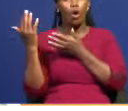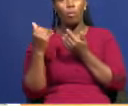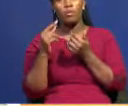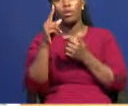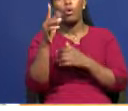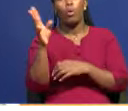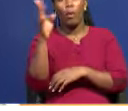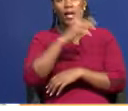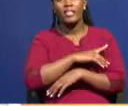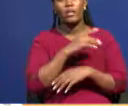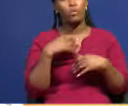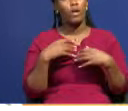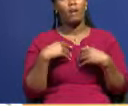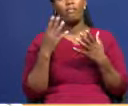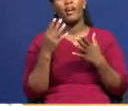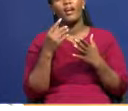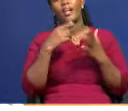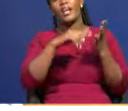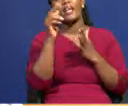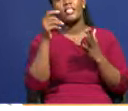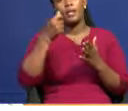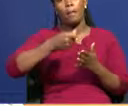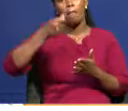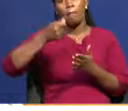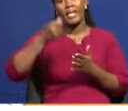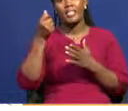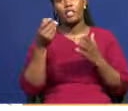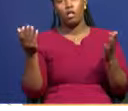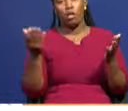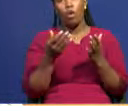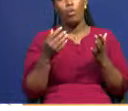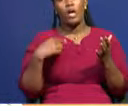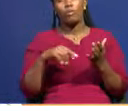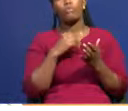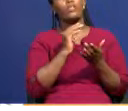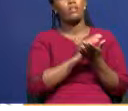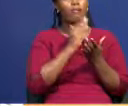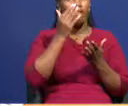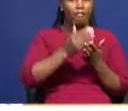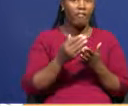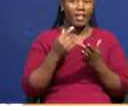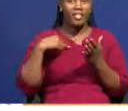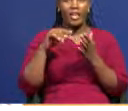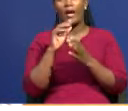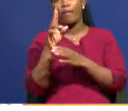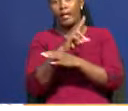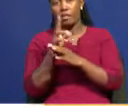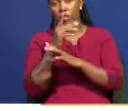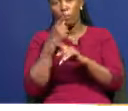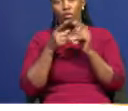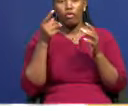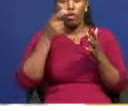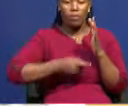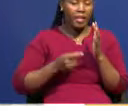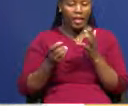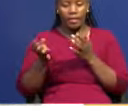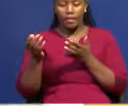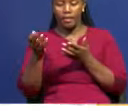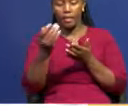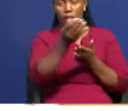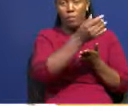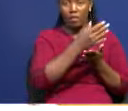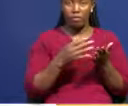have a very realistic budget where we are able to fund our expenditure out of on-source revenue, mm-hmm. the revenues we